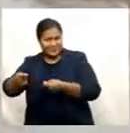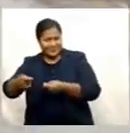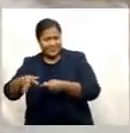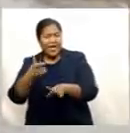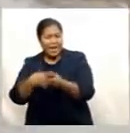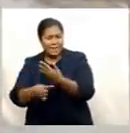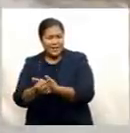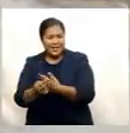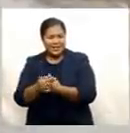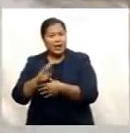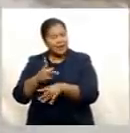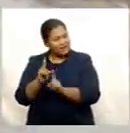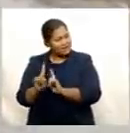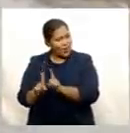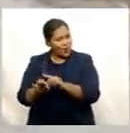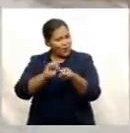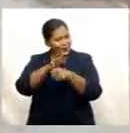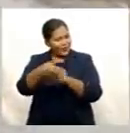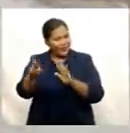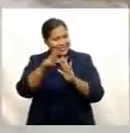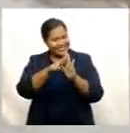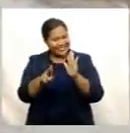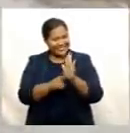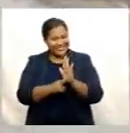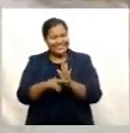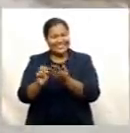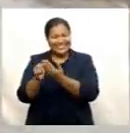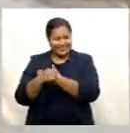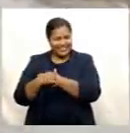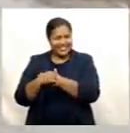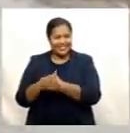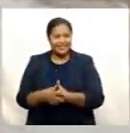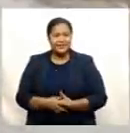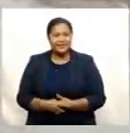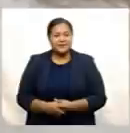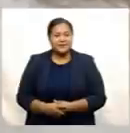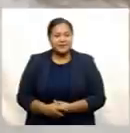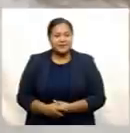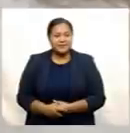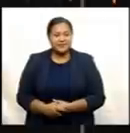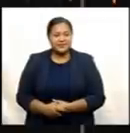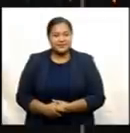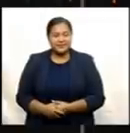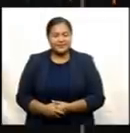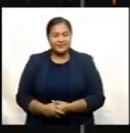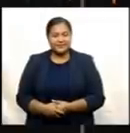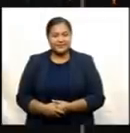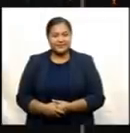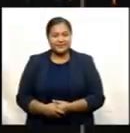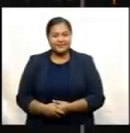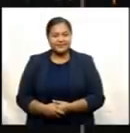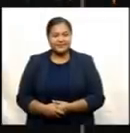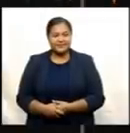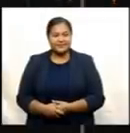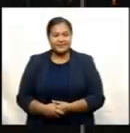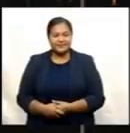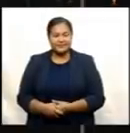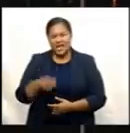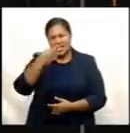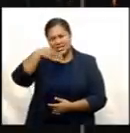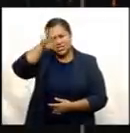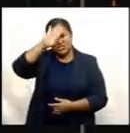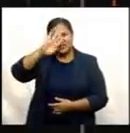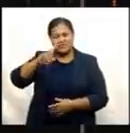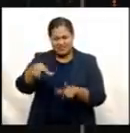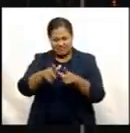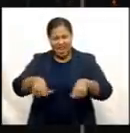accordance with the COVID-19 safety protocols. Josiah Nanunga, FBC News. The chief of a